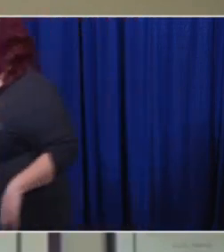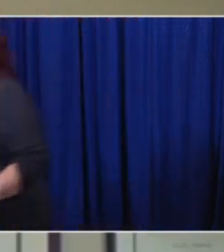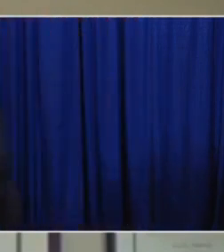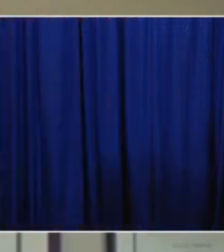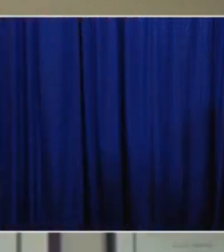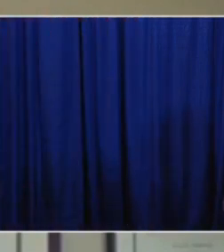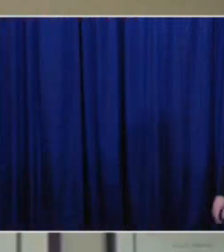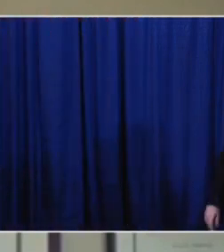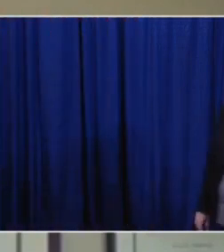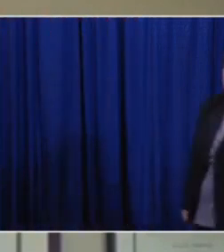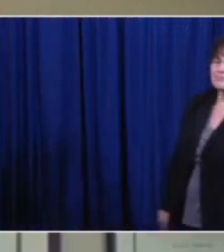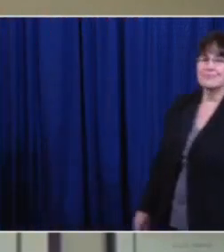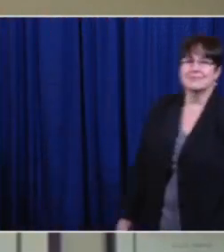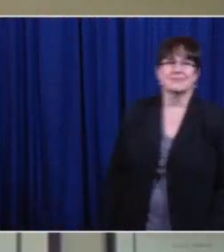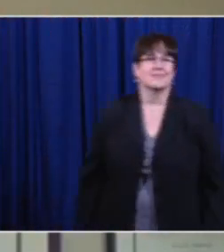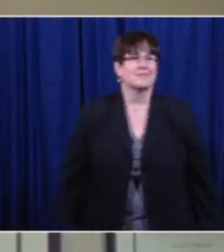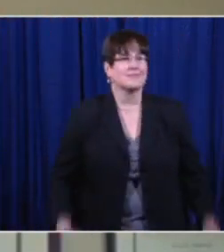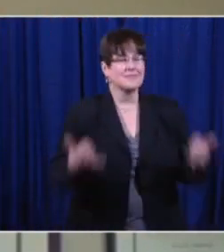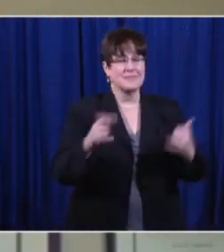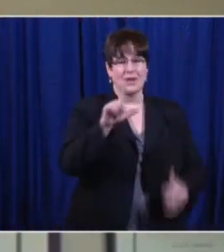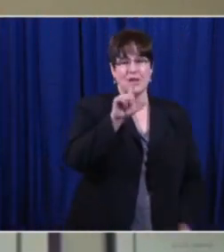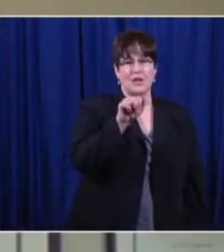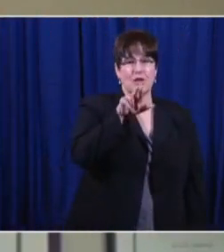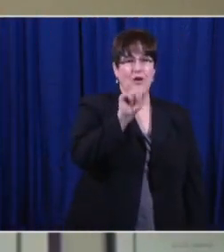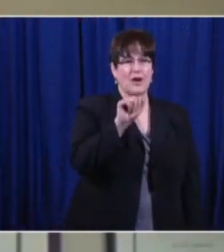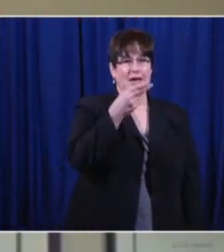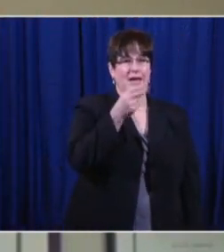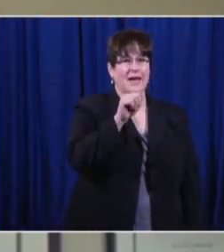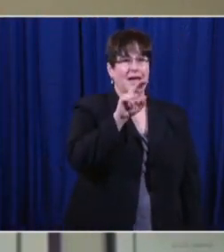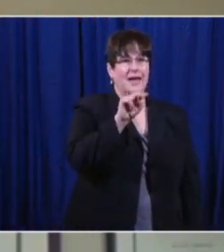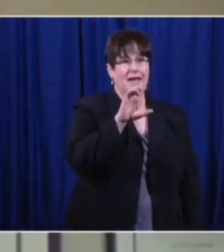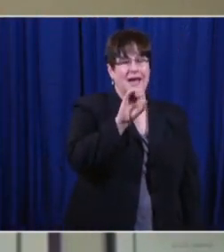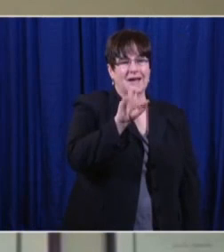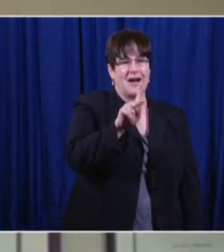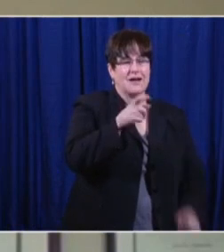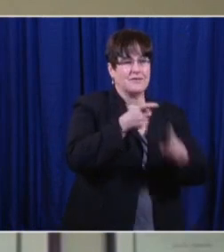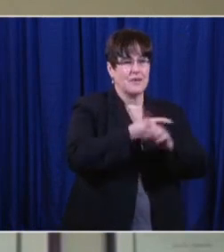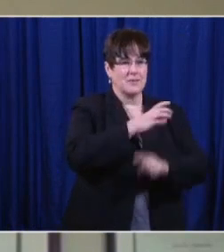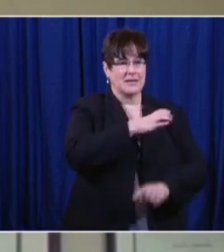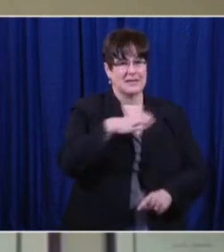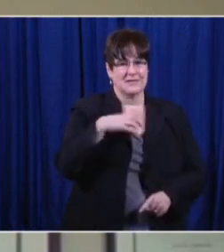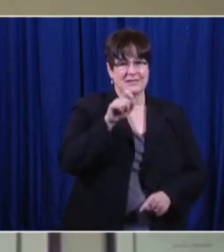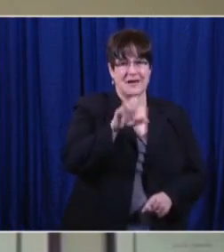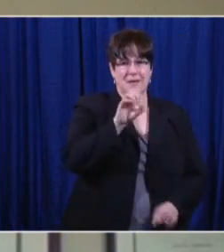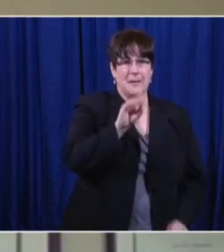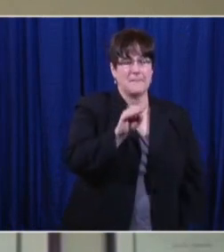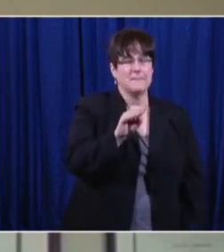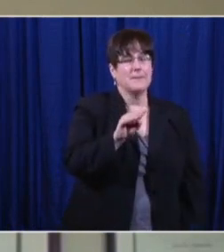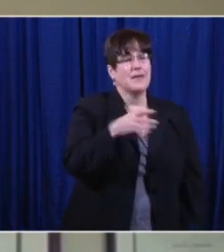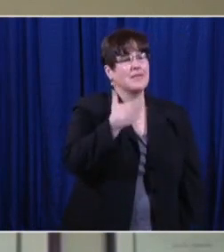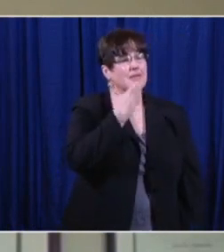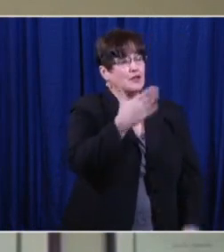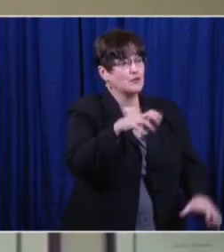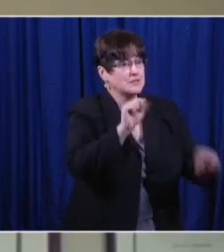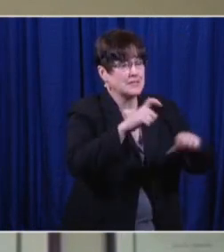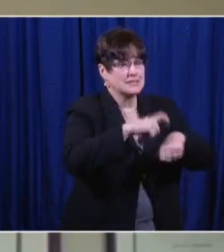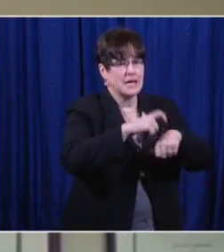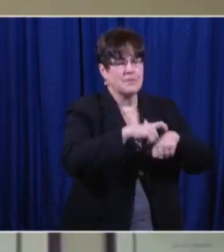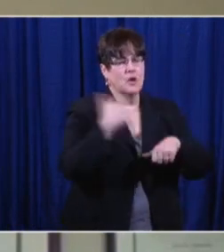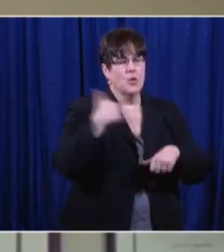at cleveland.com. Good afternoon. Thank you for taking the time. I am just wondering, we have some evidence